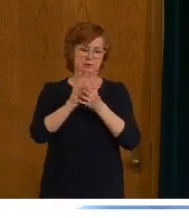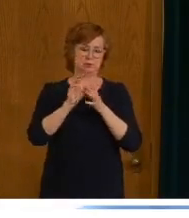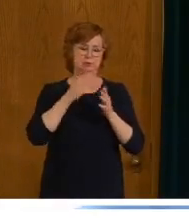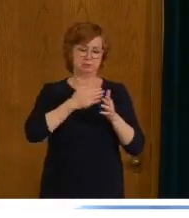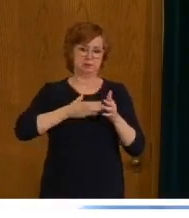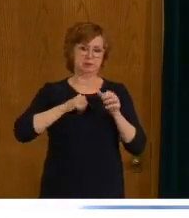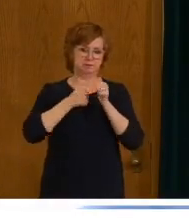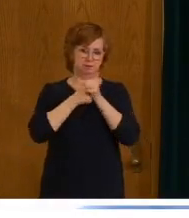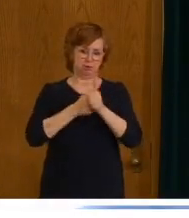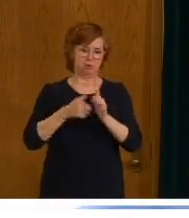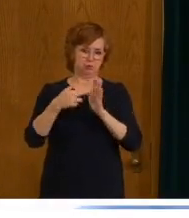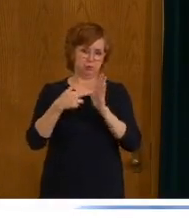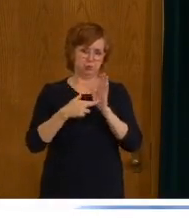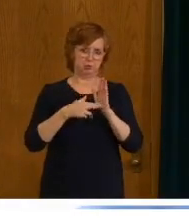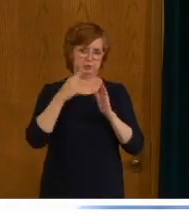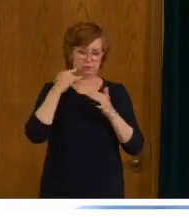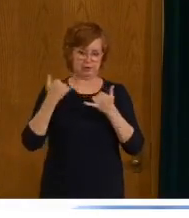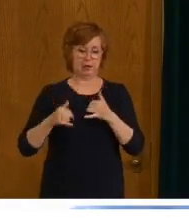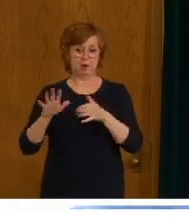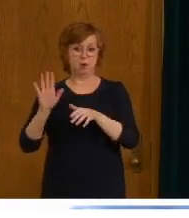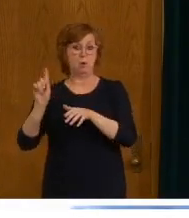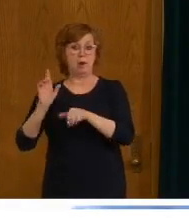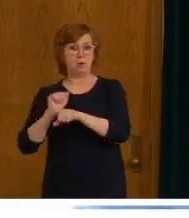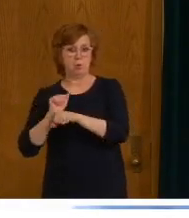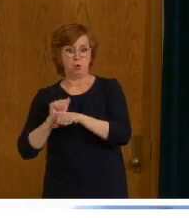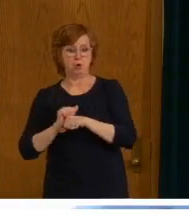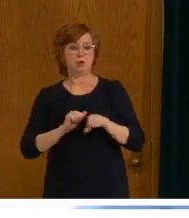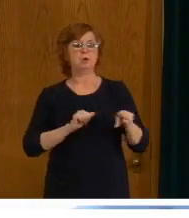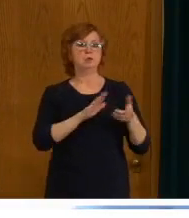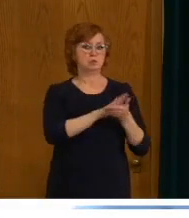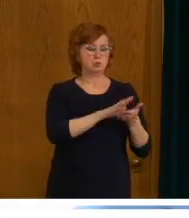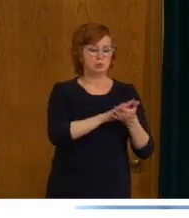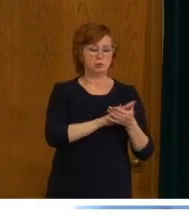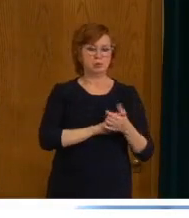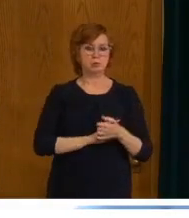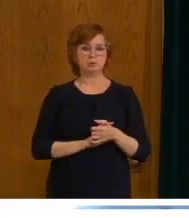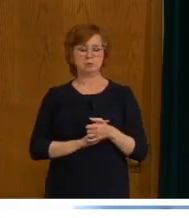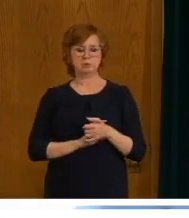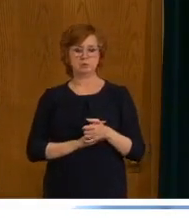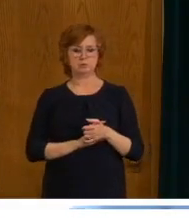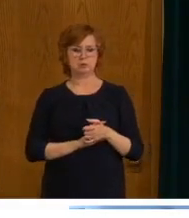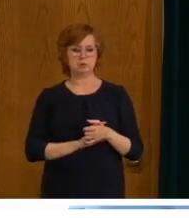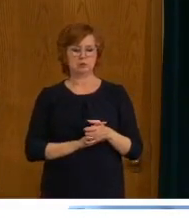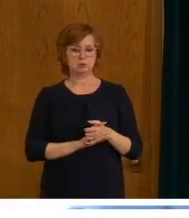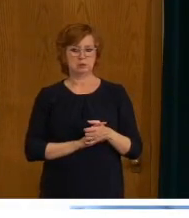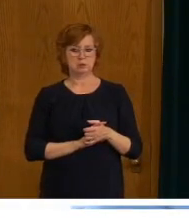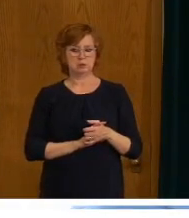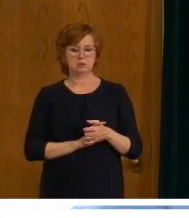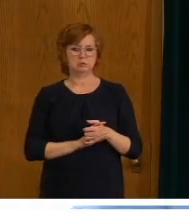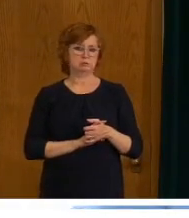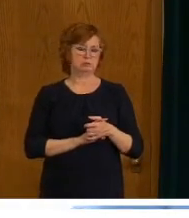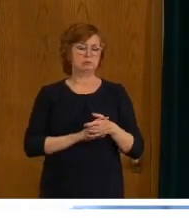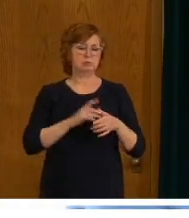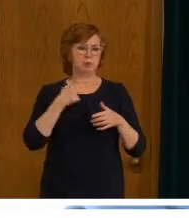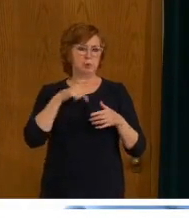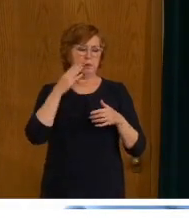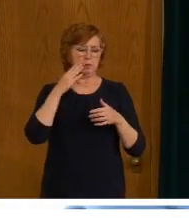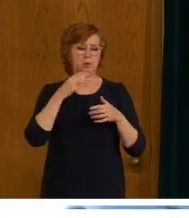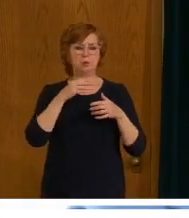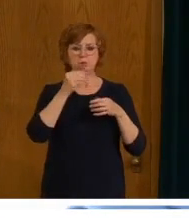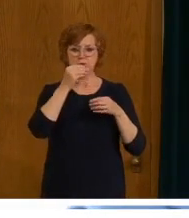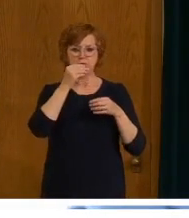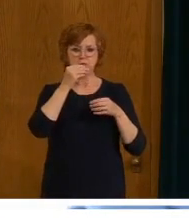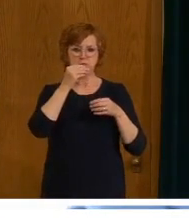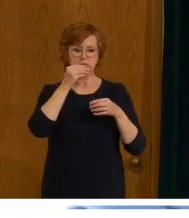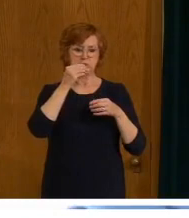in their workplaces, in schools, and even though there's more we can do in terms of retail, restaurants,